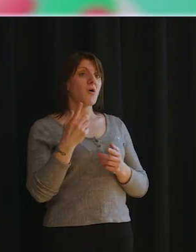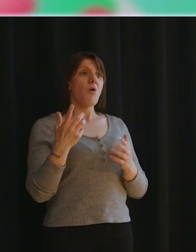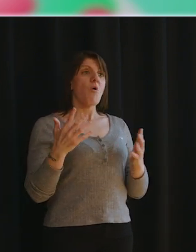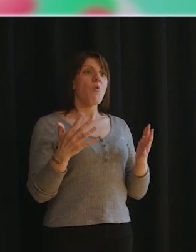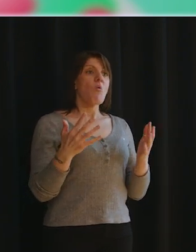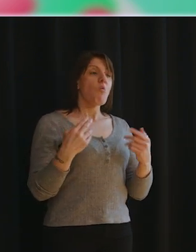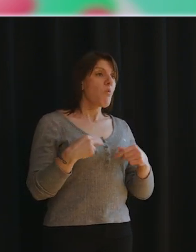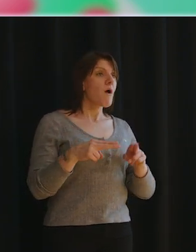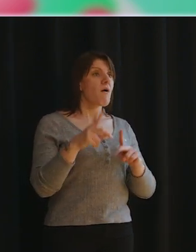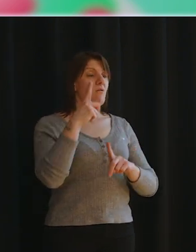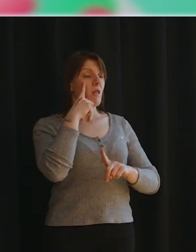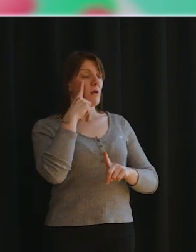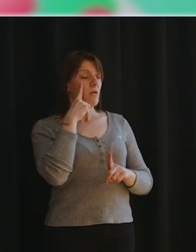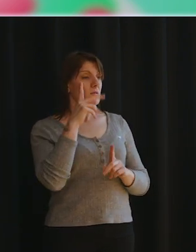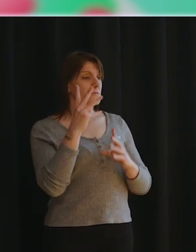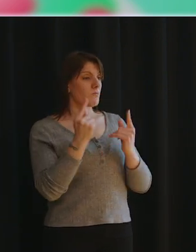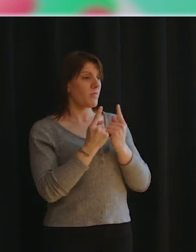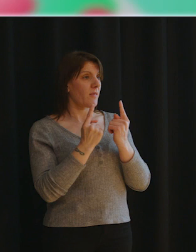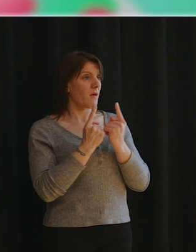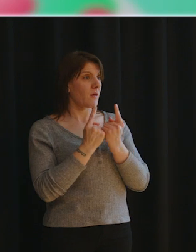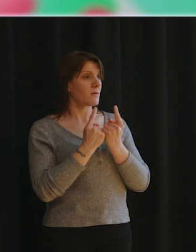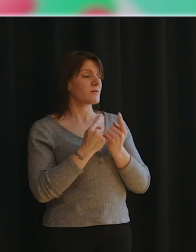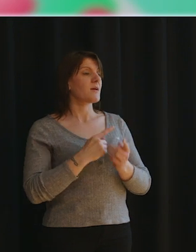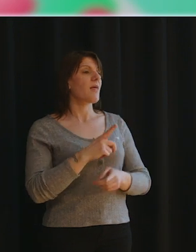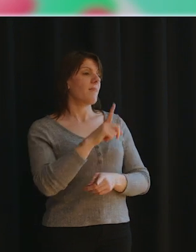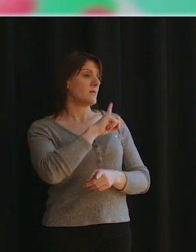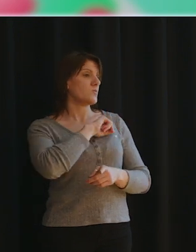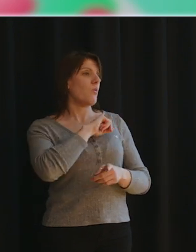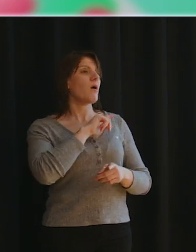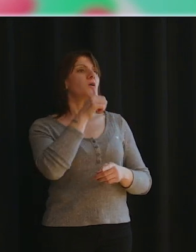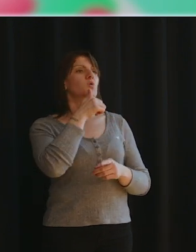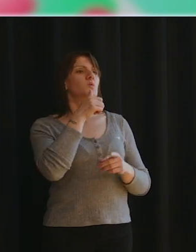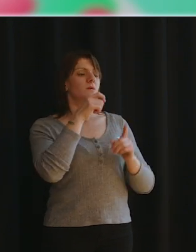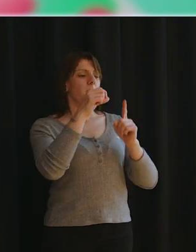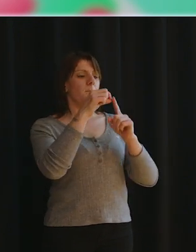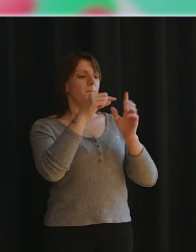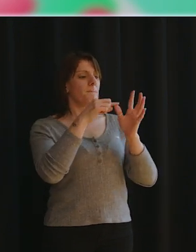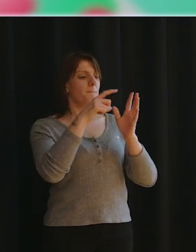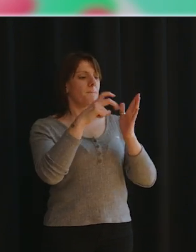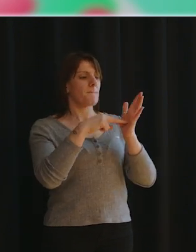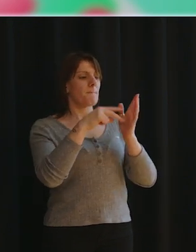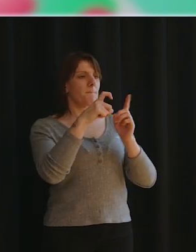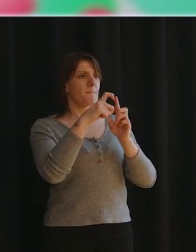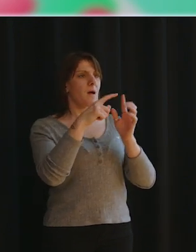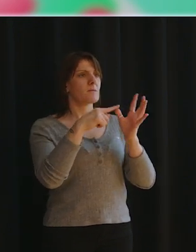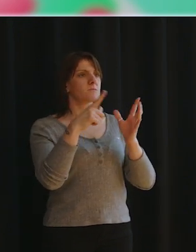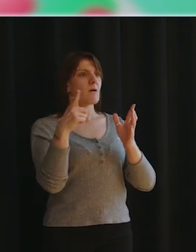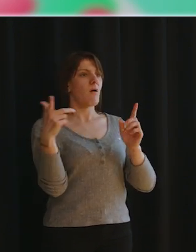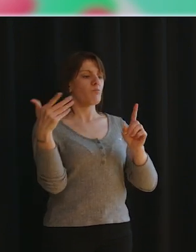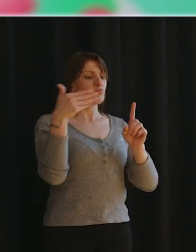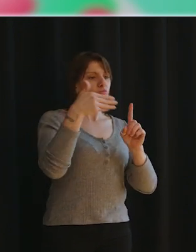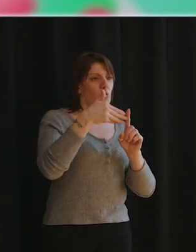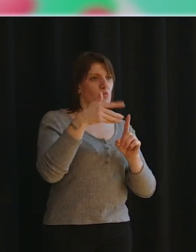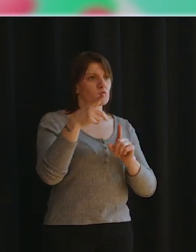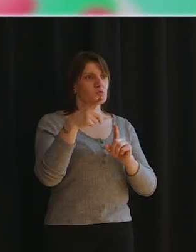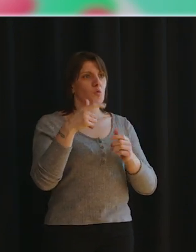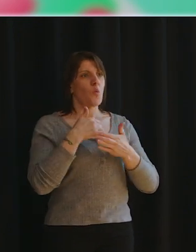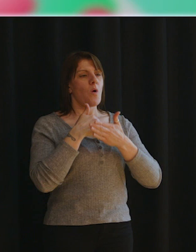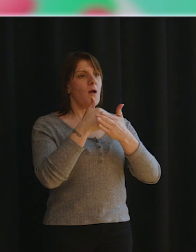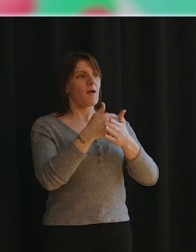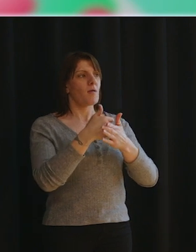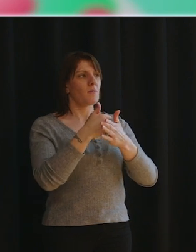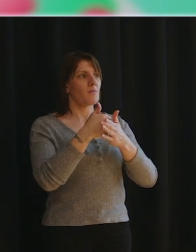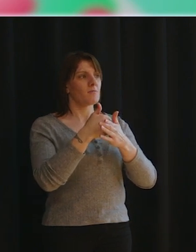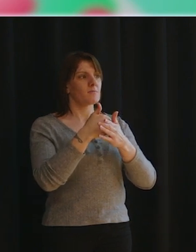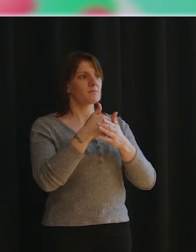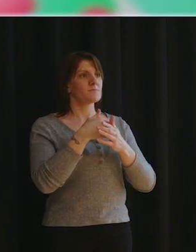way of looking at something. And that's where we're going to be using the PANDA approach to help support children. And I'm going to be doing the PANDA